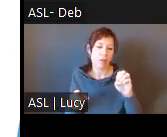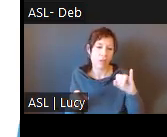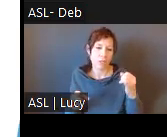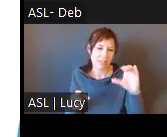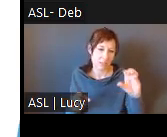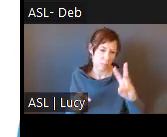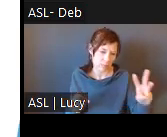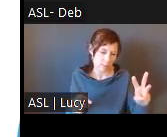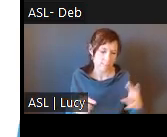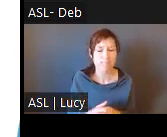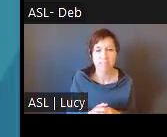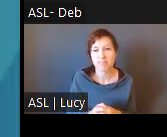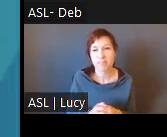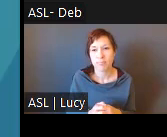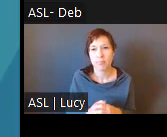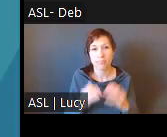Next slide, please, Val.